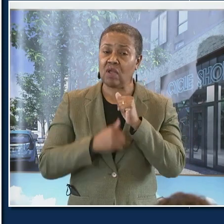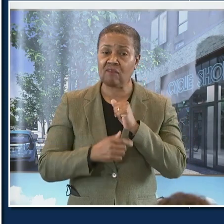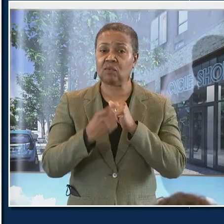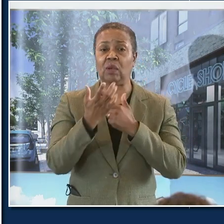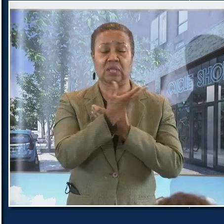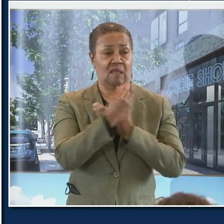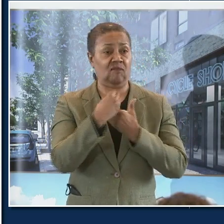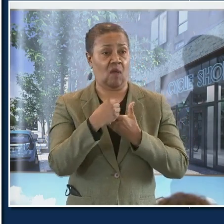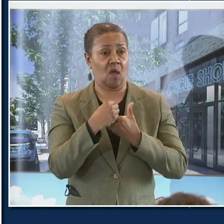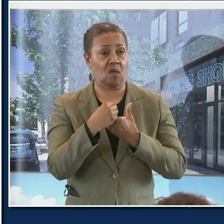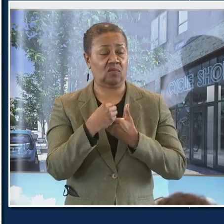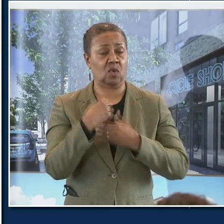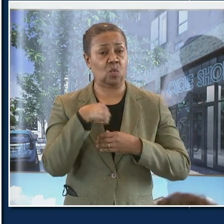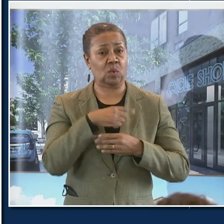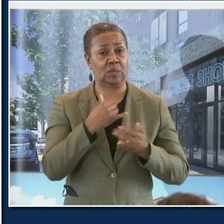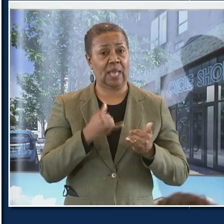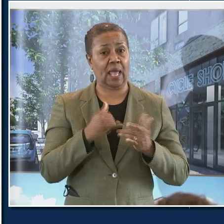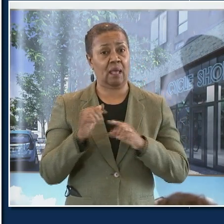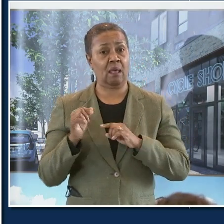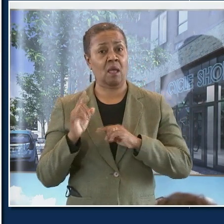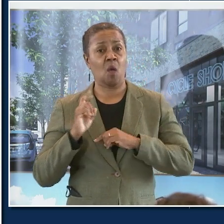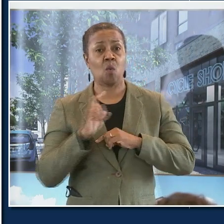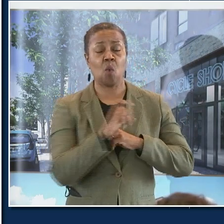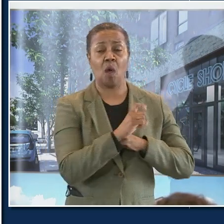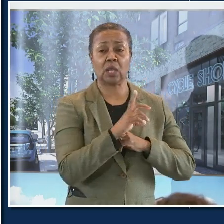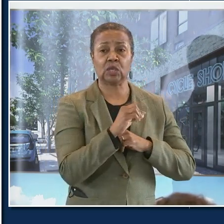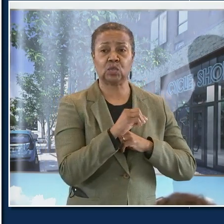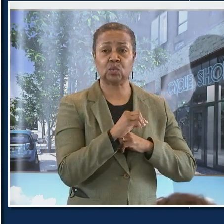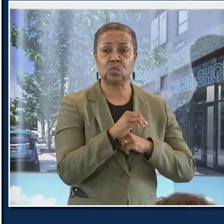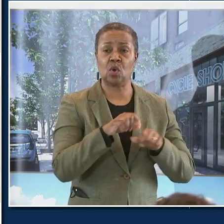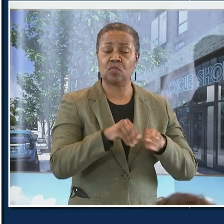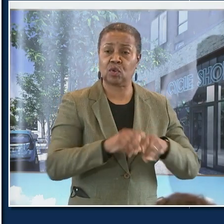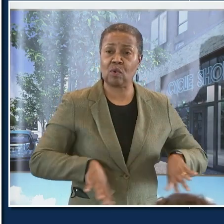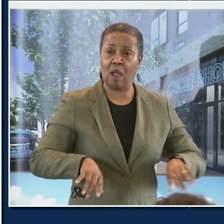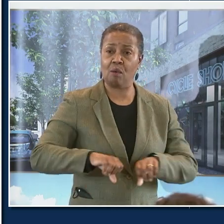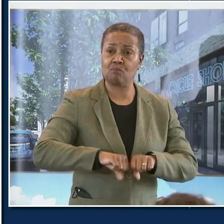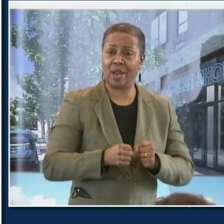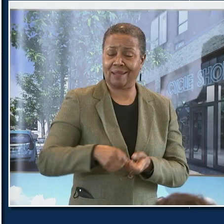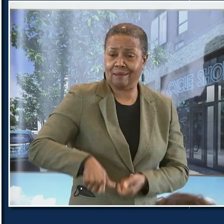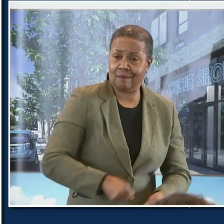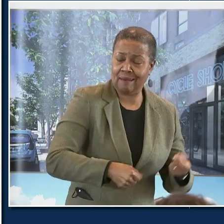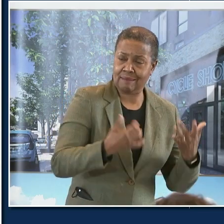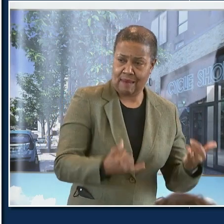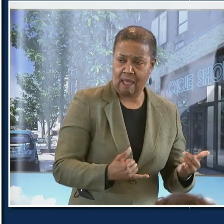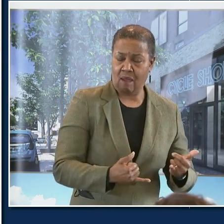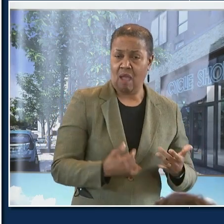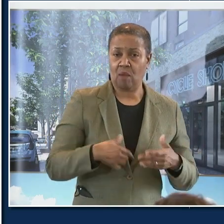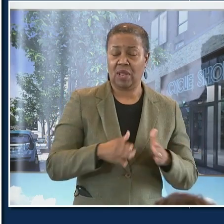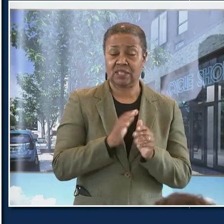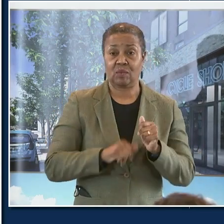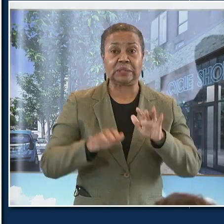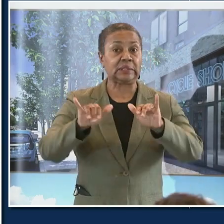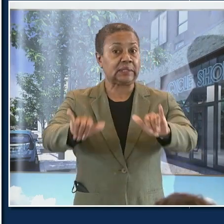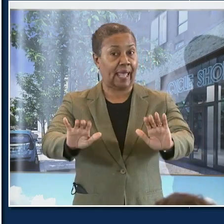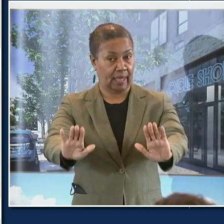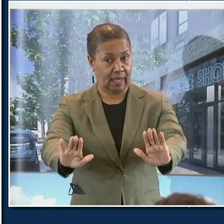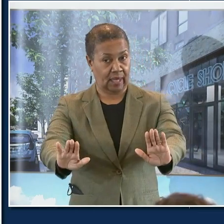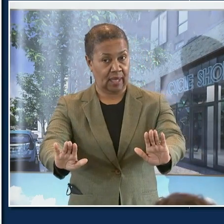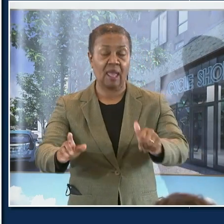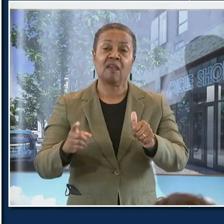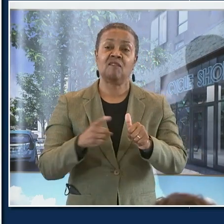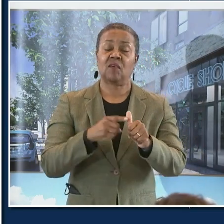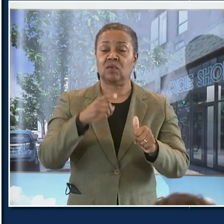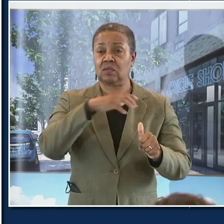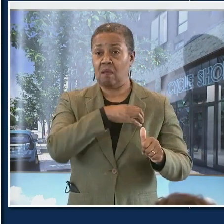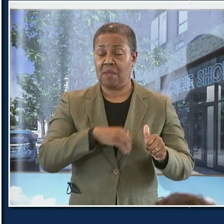everyone. We're going to walk over and do the groundbreaking now. I'm going to ask everyone to stay seated because the mayor's going to hop